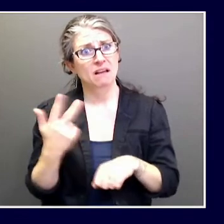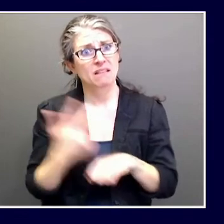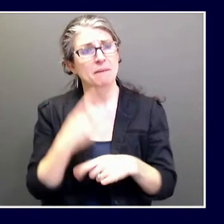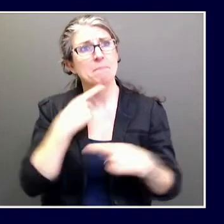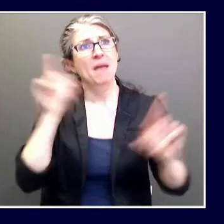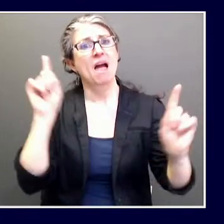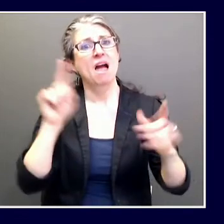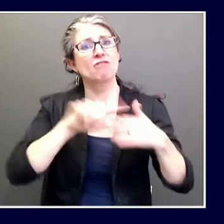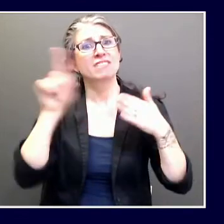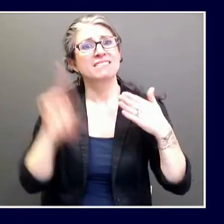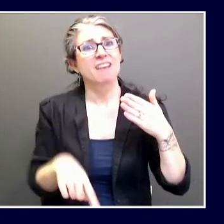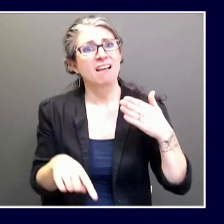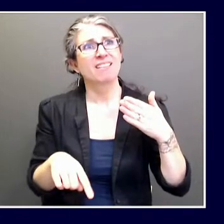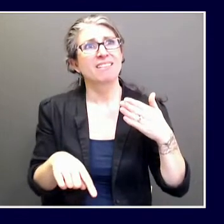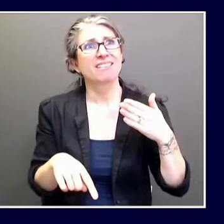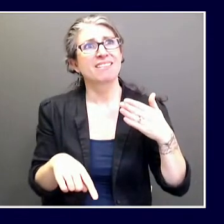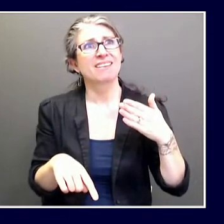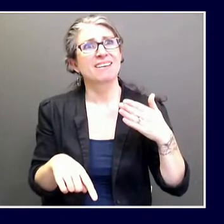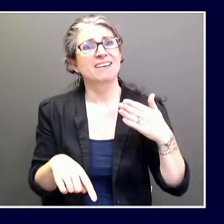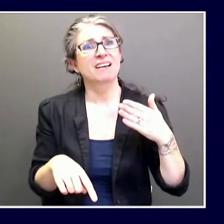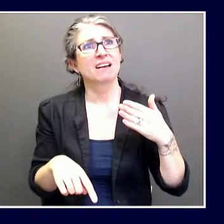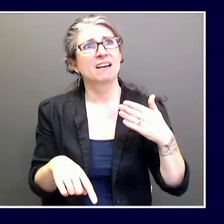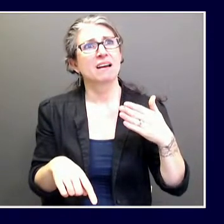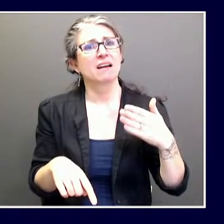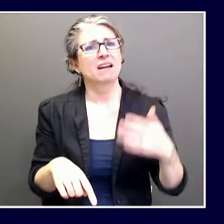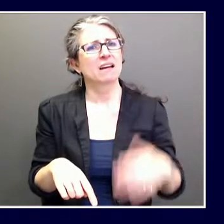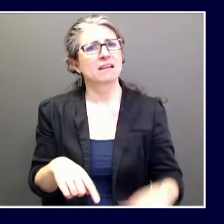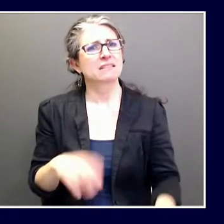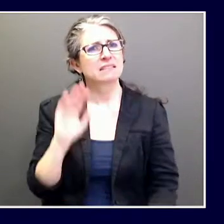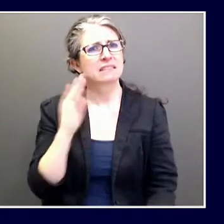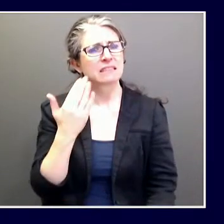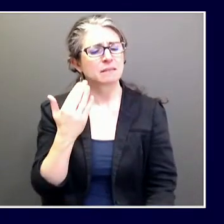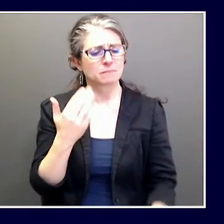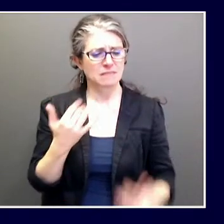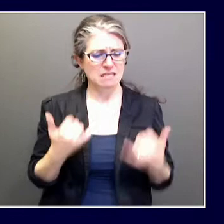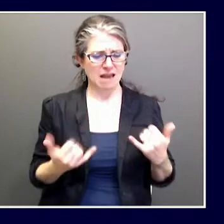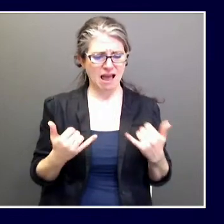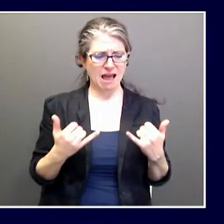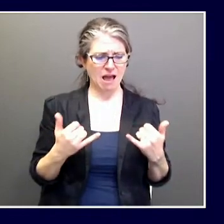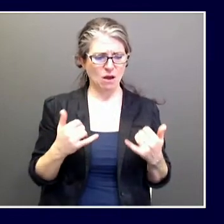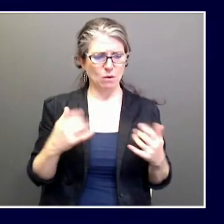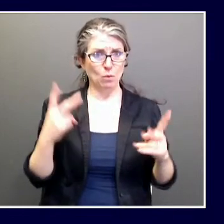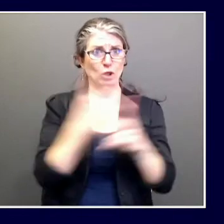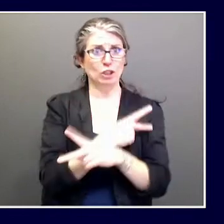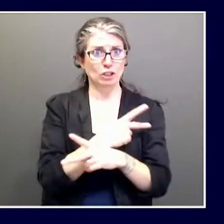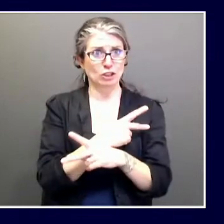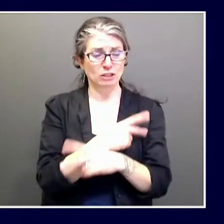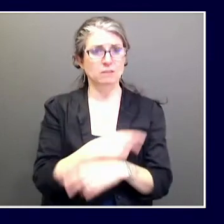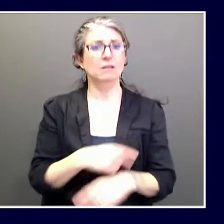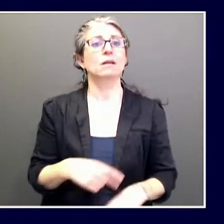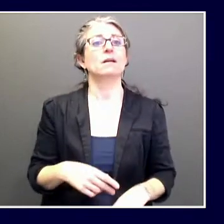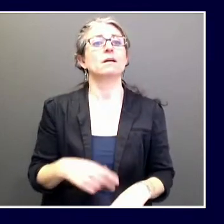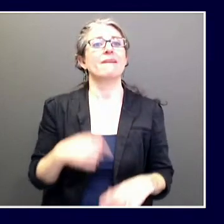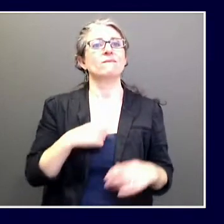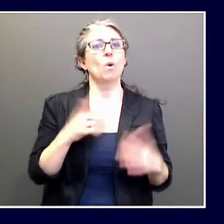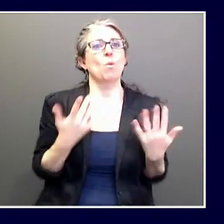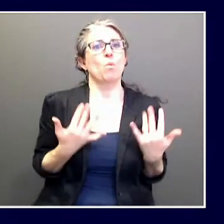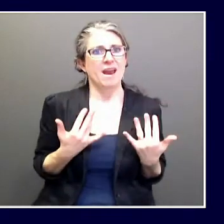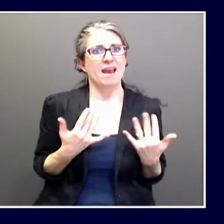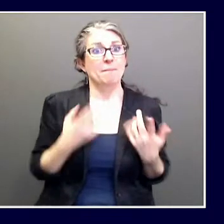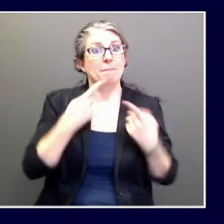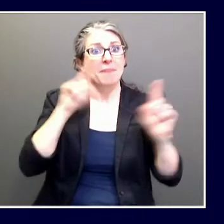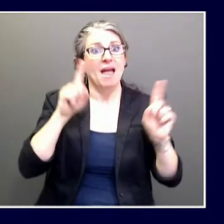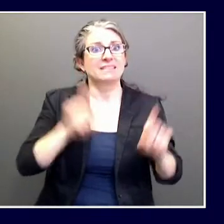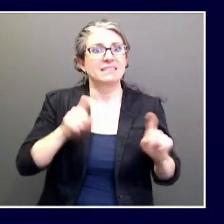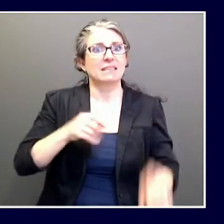have to wait another 3 days to get the results of that test. And I wonder if you can talk a little bit about maybe why this is happening, if it's a